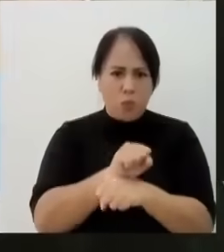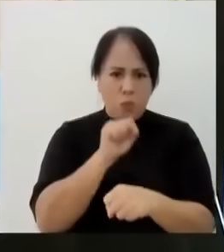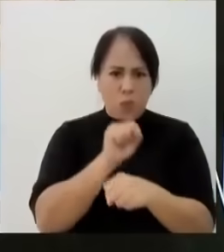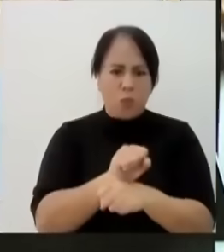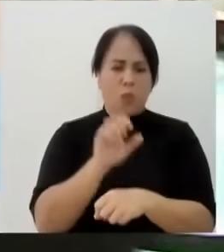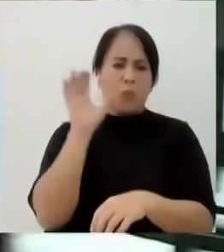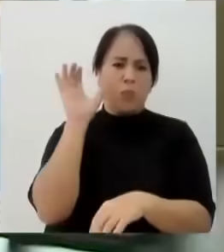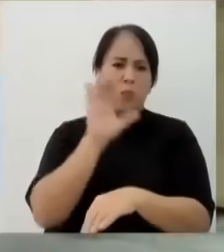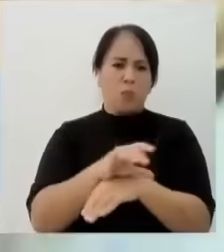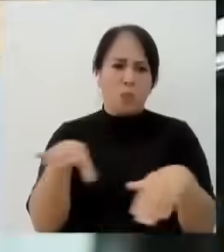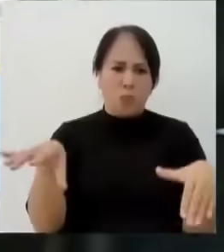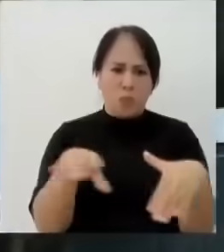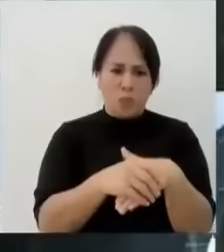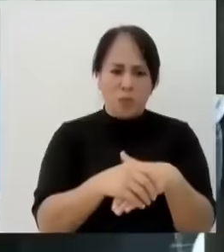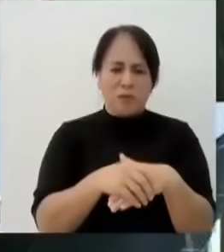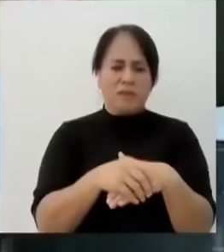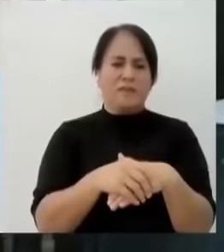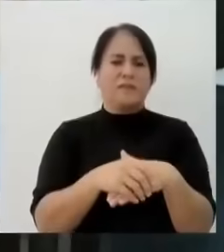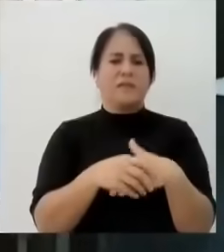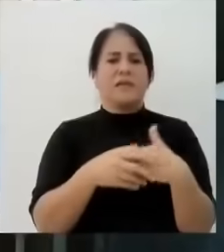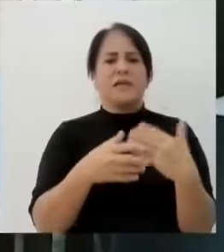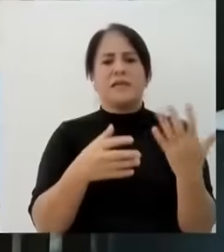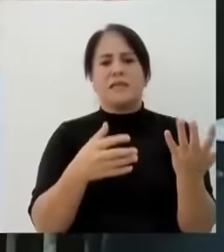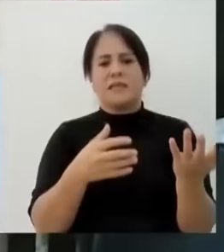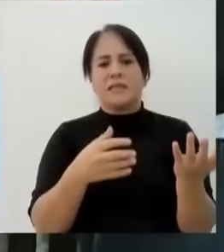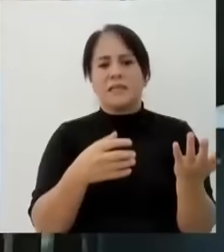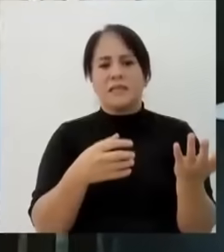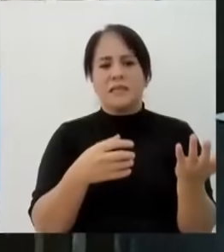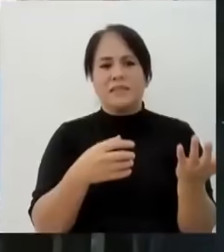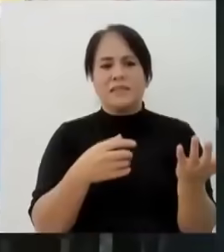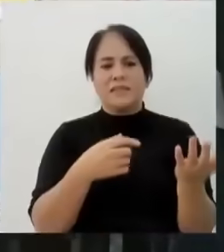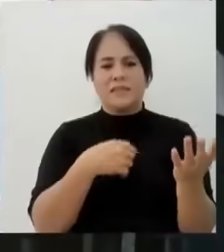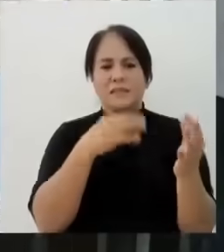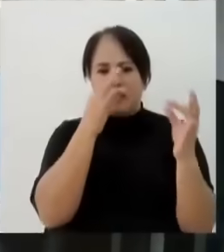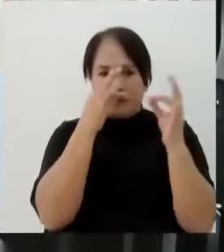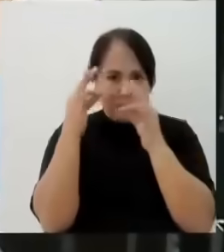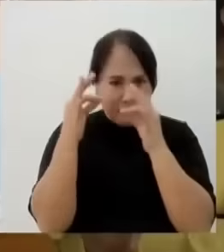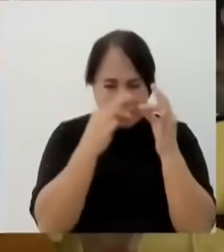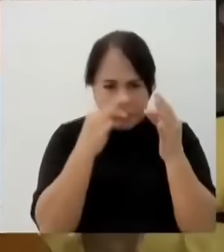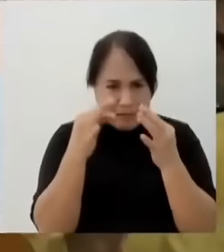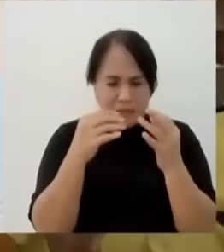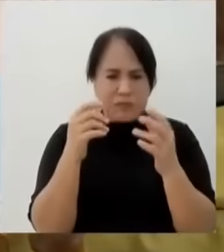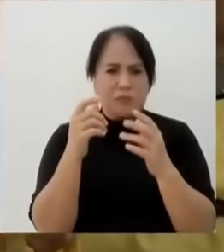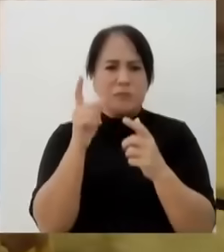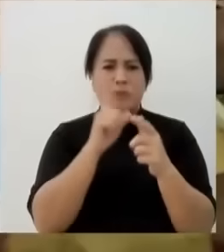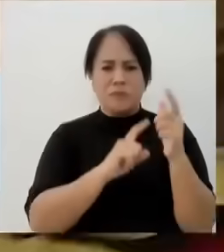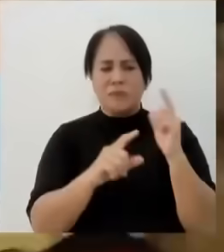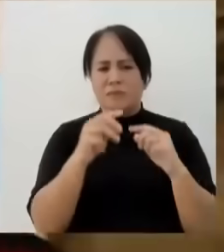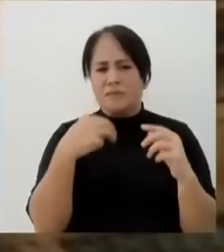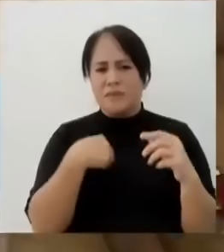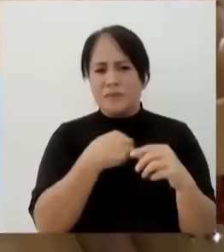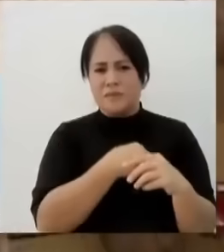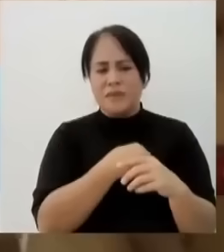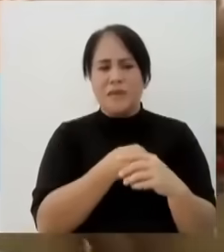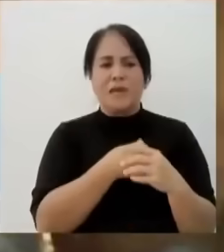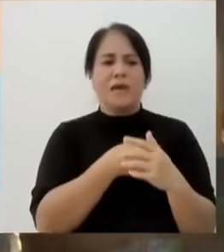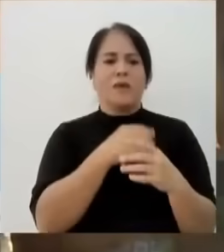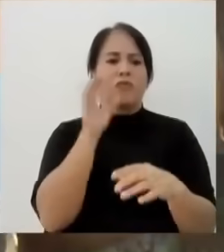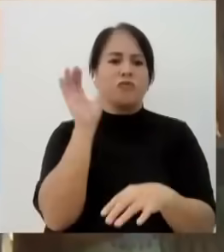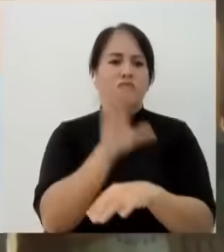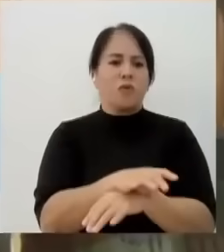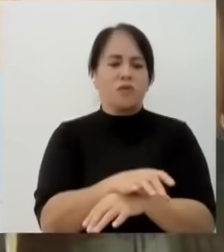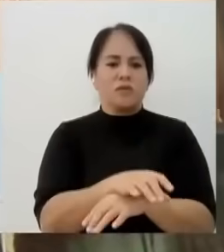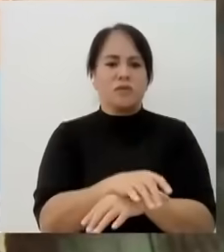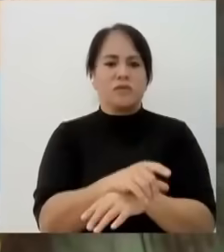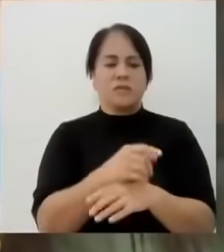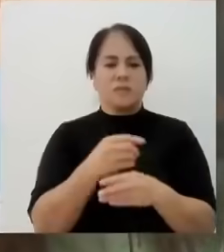marriages of the minors here, the Shabu Laboratory, of members who are forced to give half of their